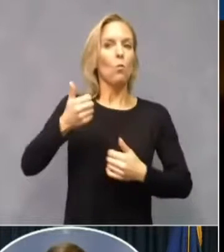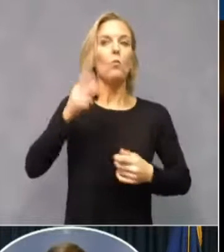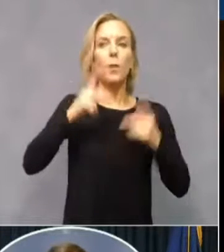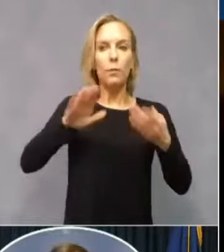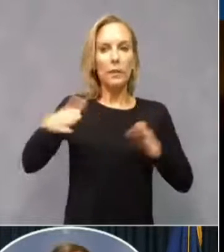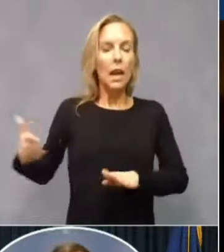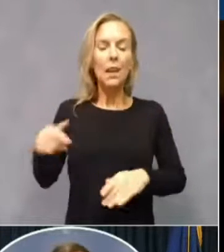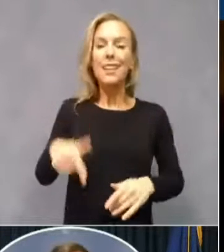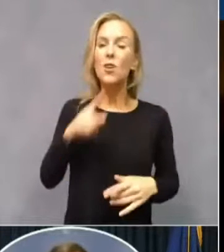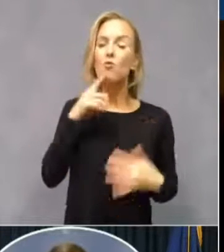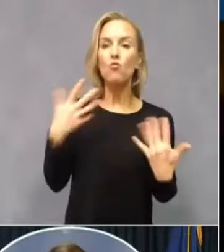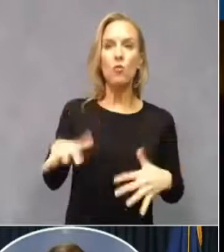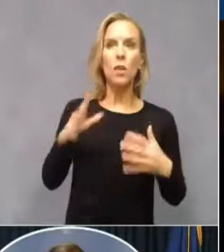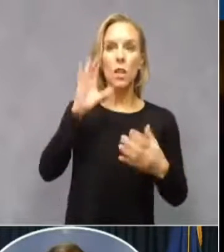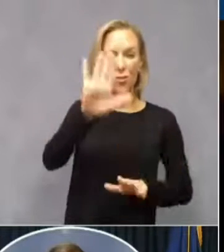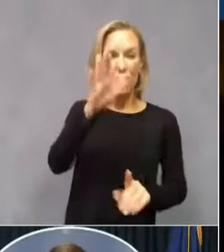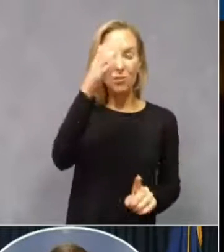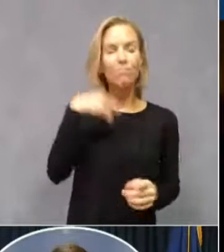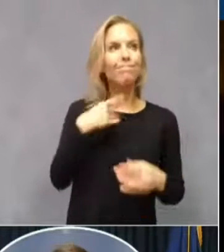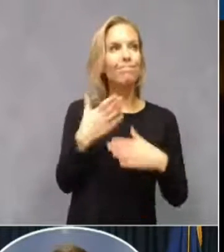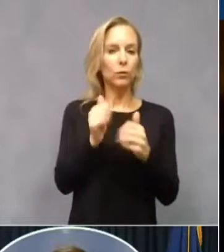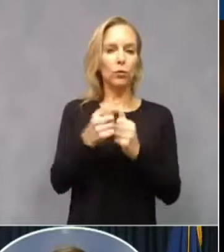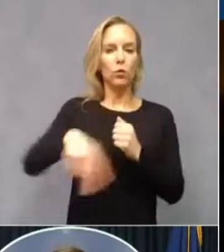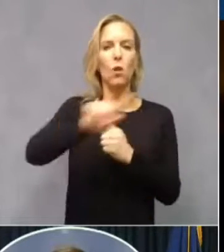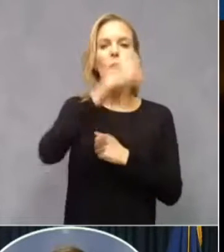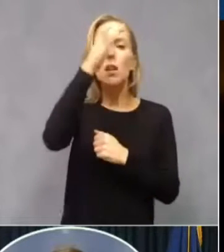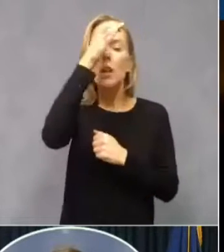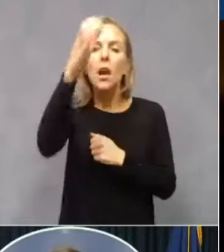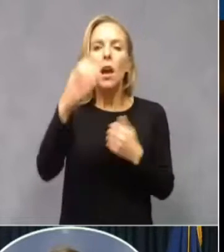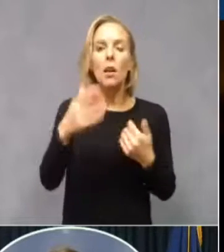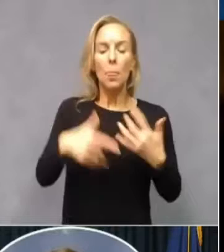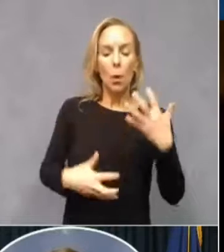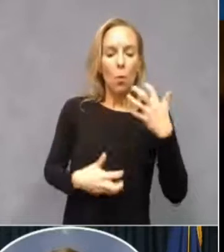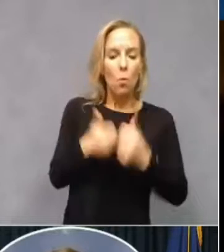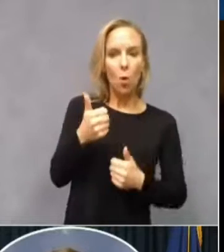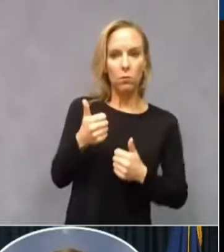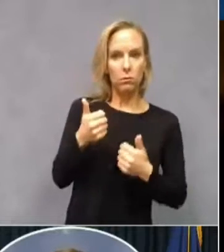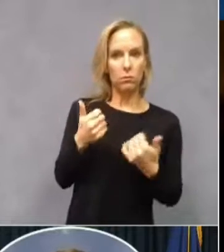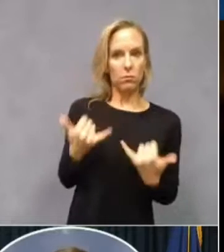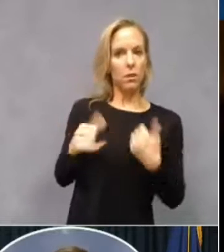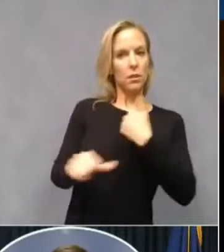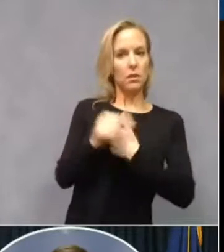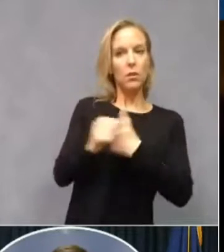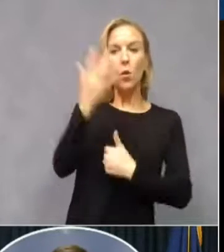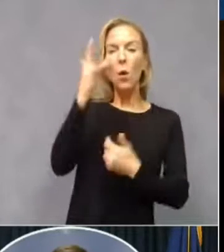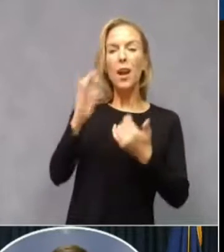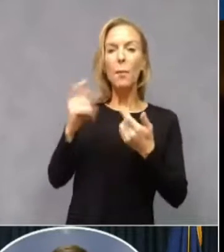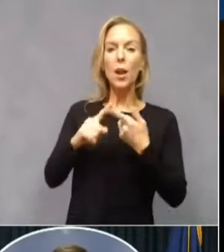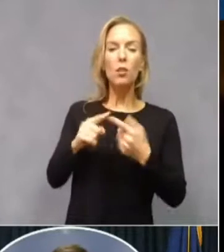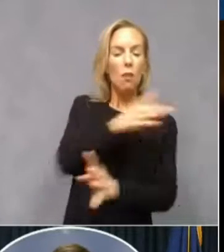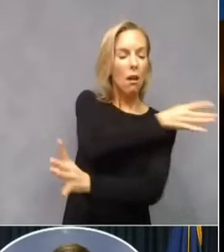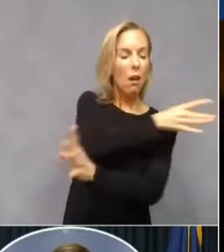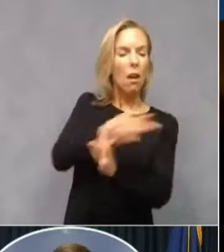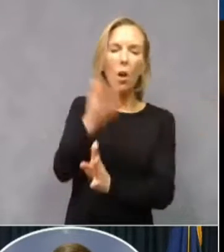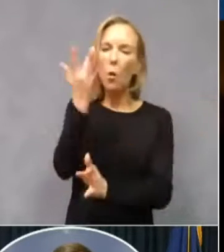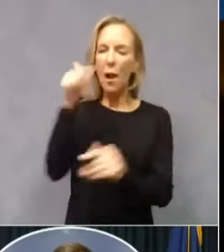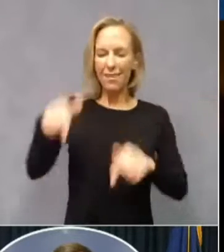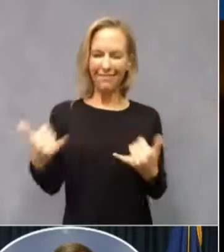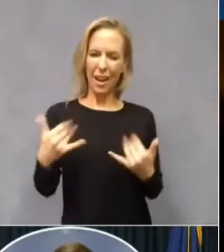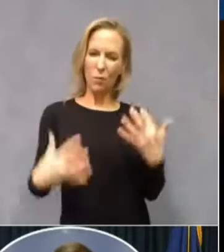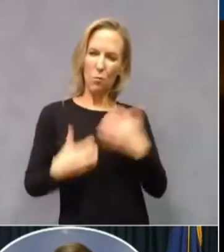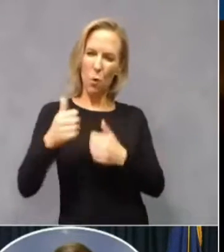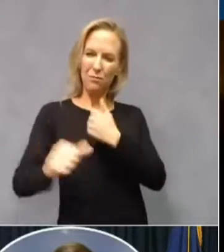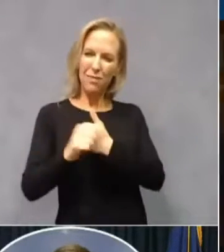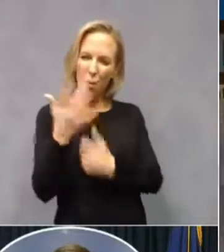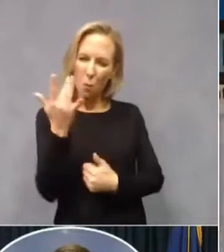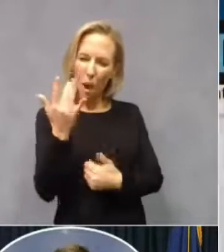right now and what inaction means, even compared to the summer. So let's start with comparison with